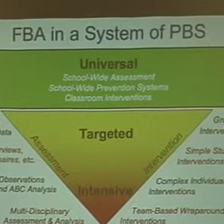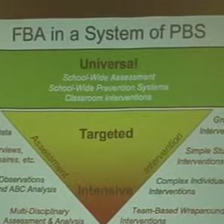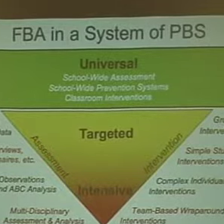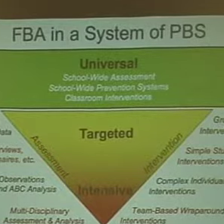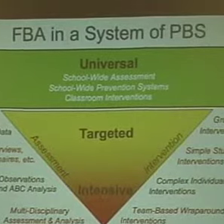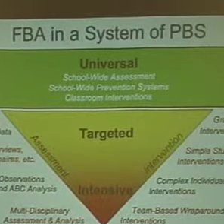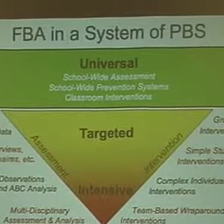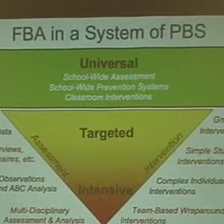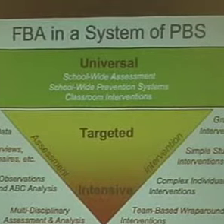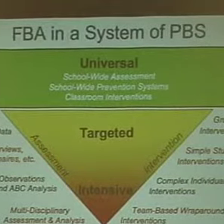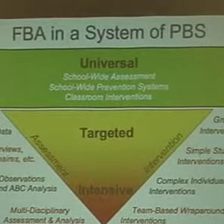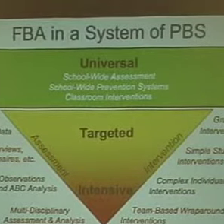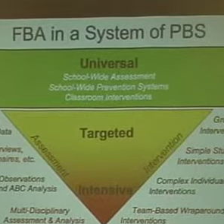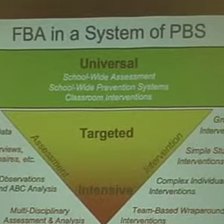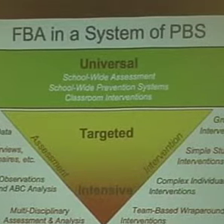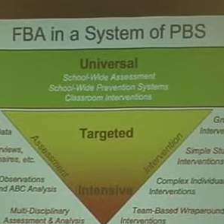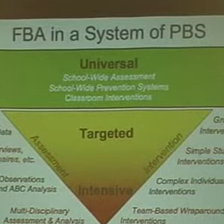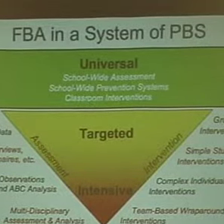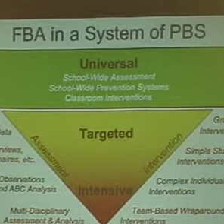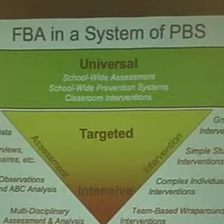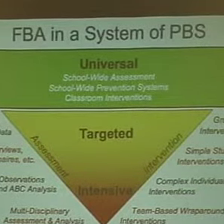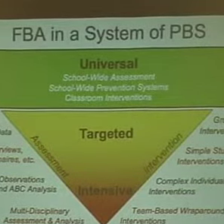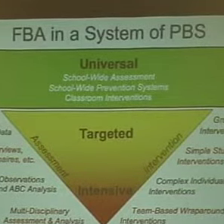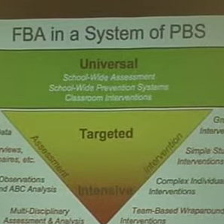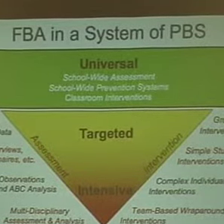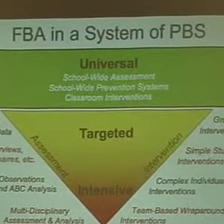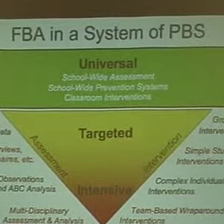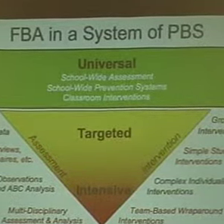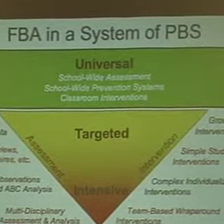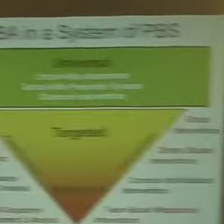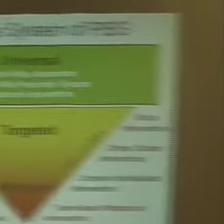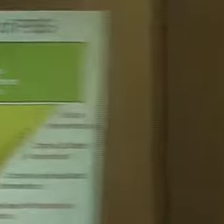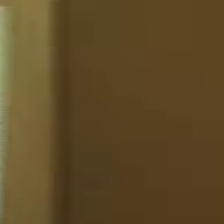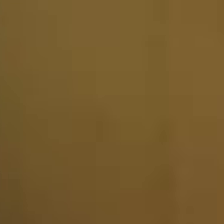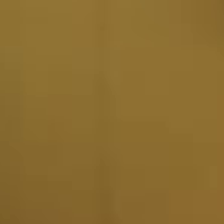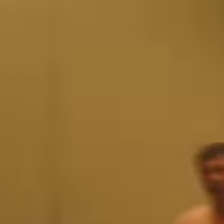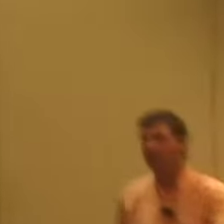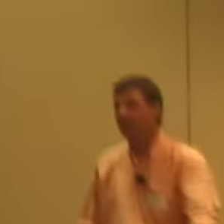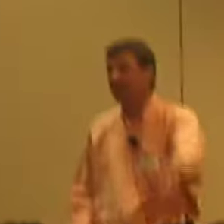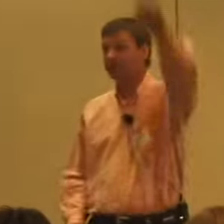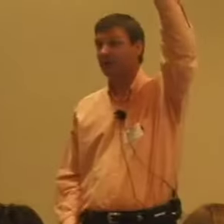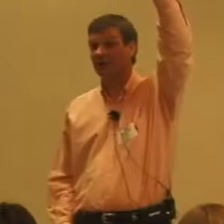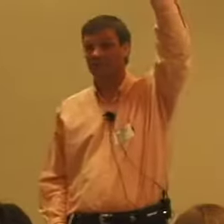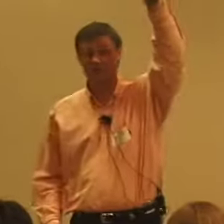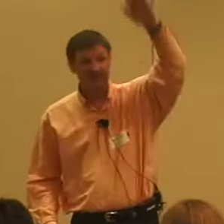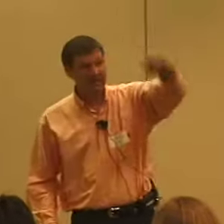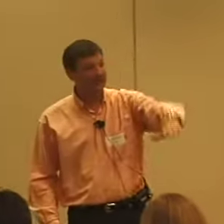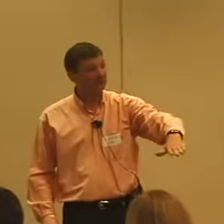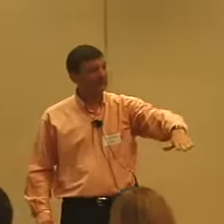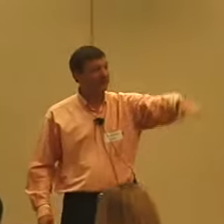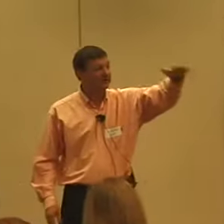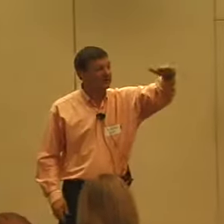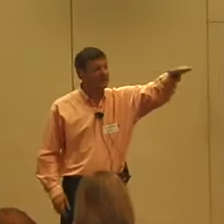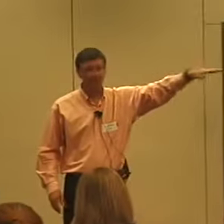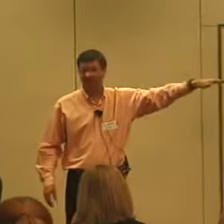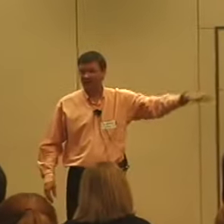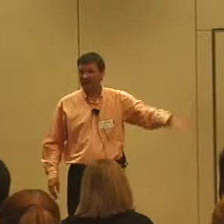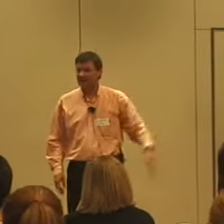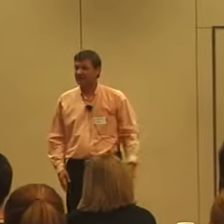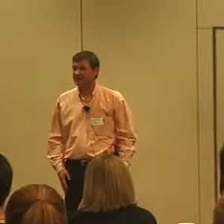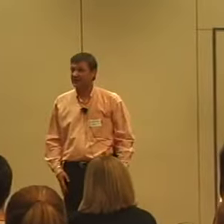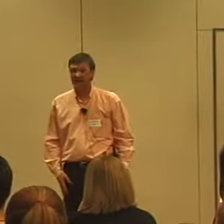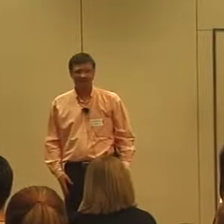month I'm just going to watch what happens. And I'll tell you what will happen. These 2 or 3 kids will get a whole bunch of problems, and these ones will get a medium